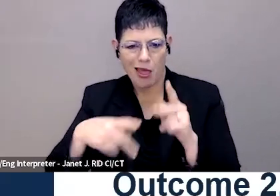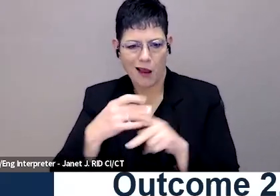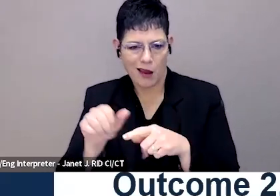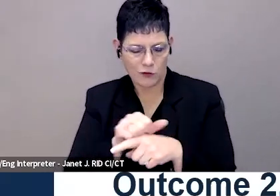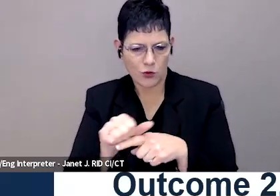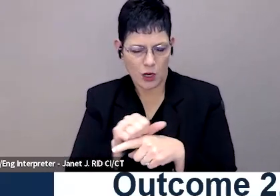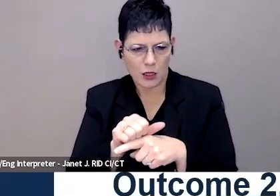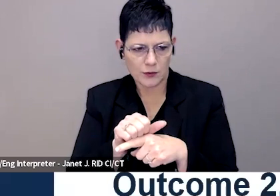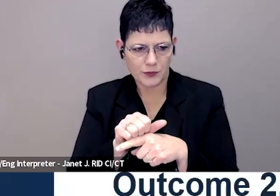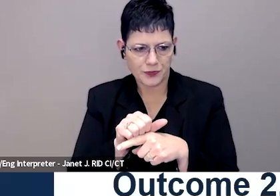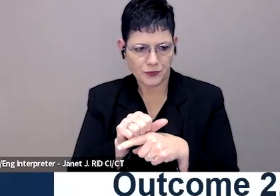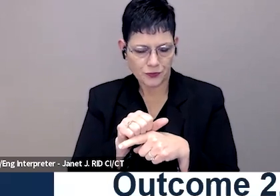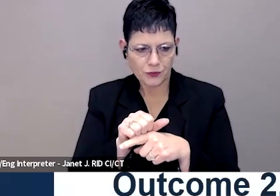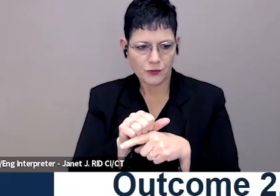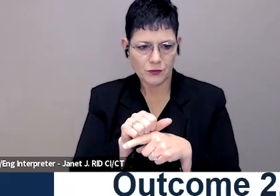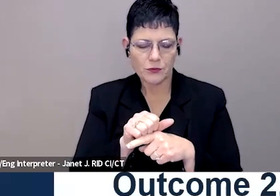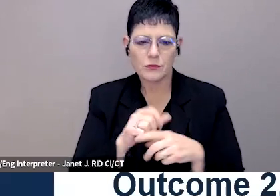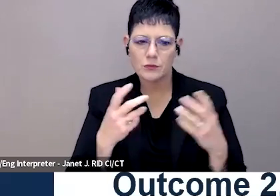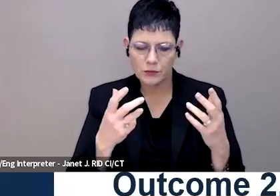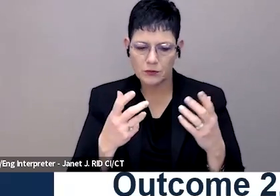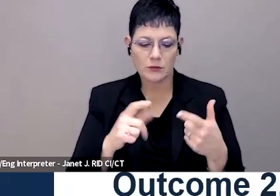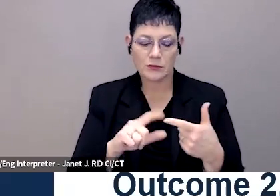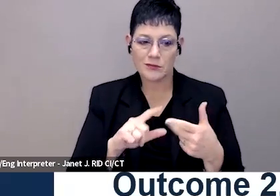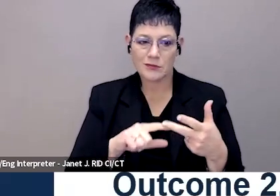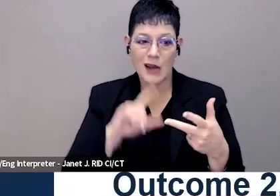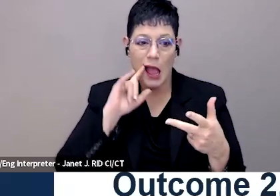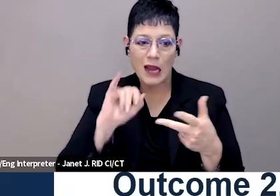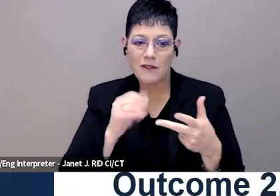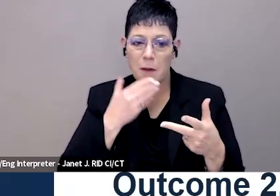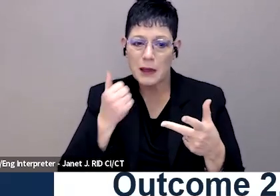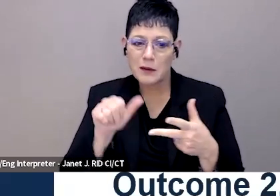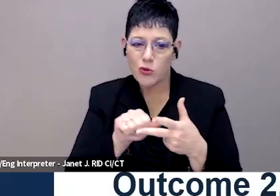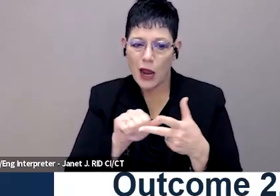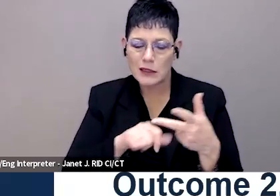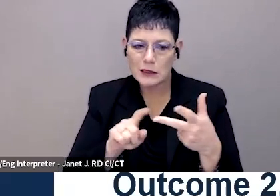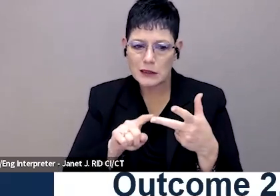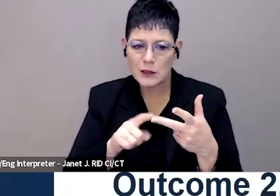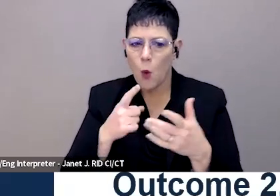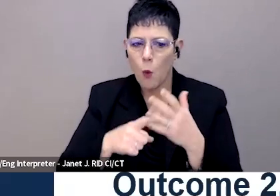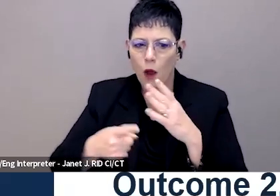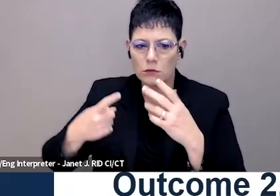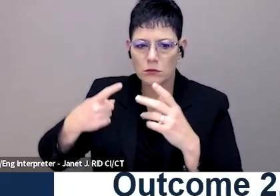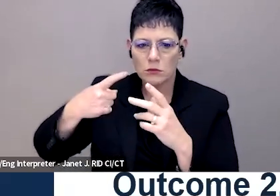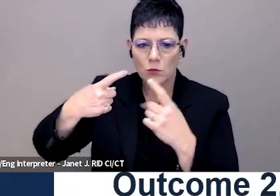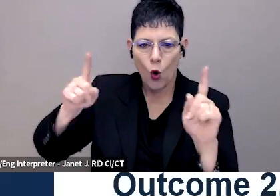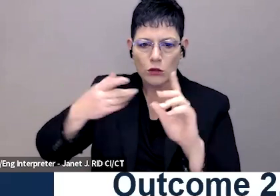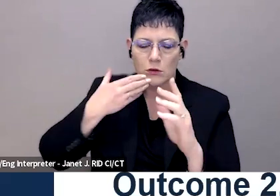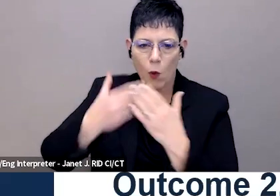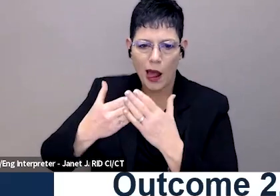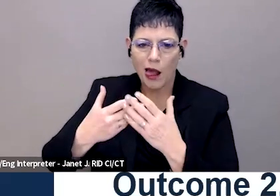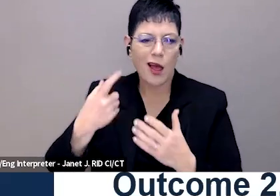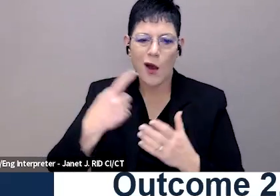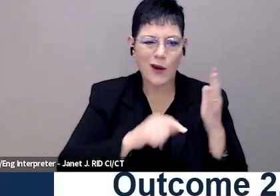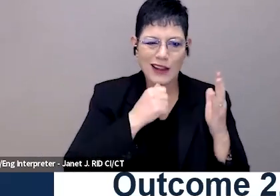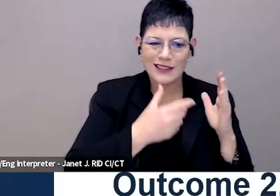provisions. To look at best practices, things that work well, things that don't work